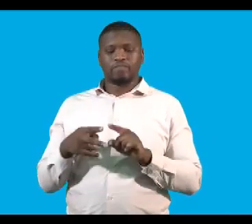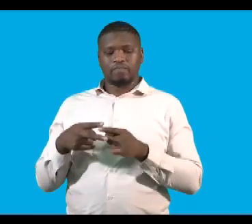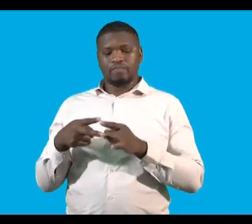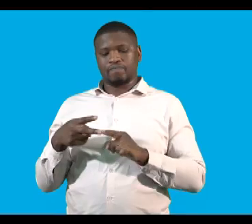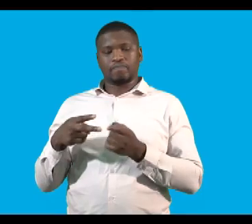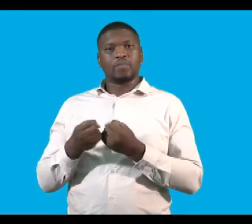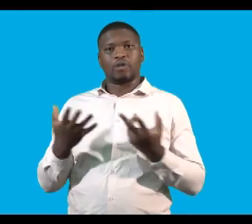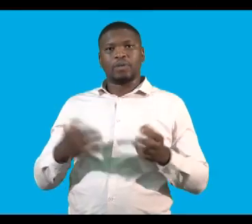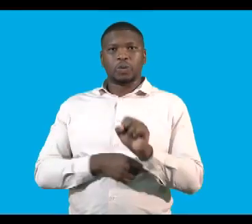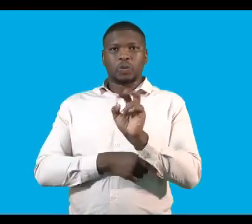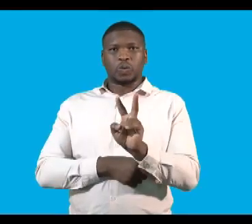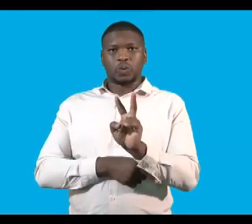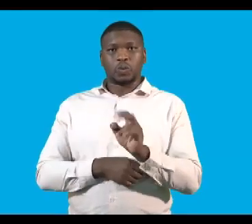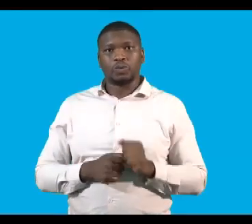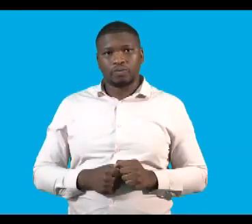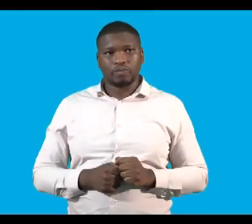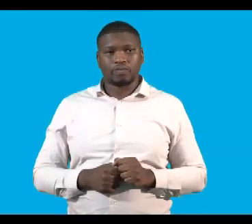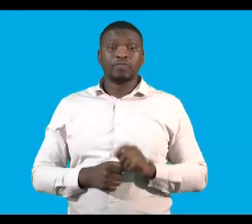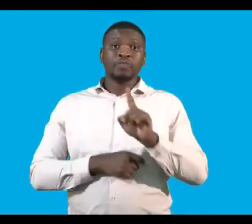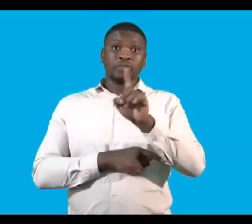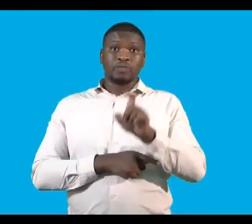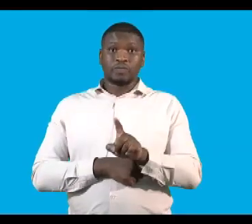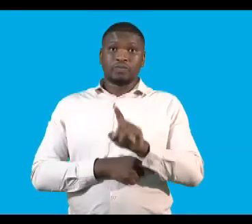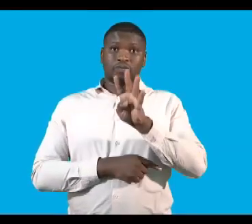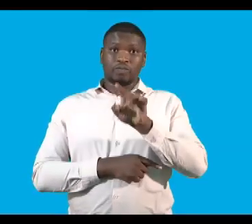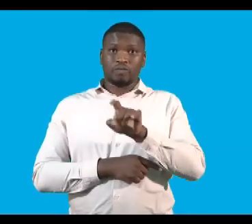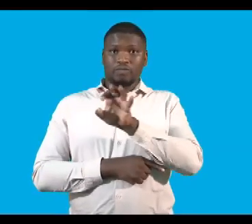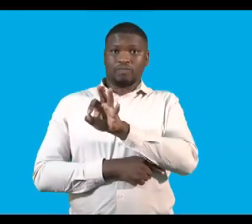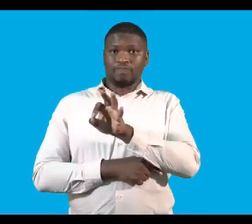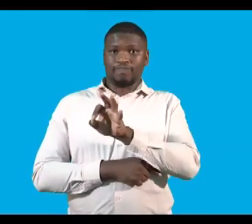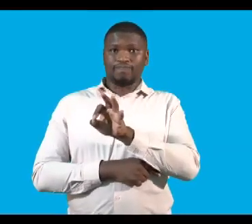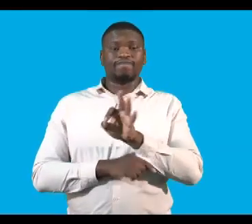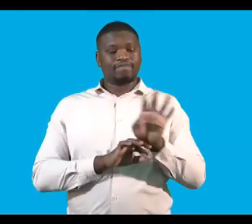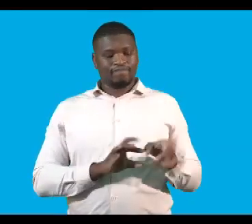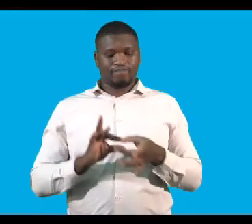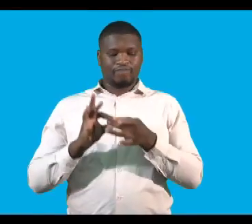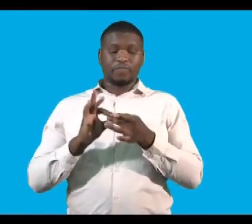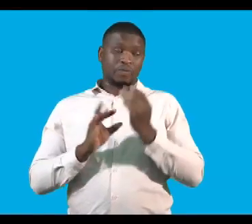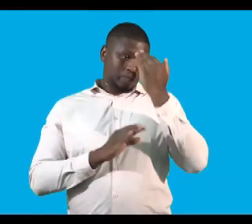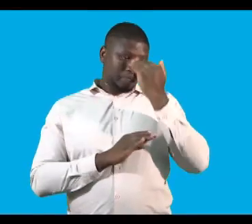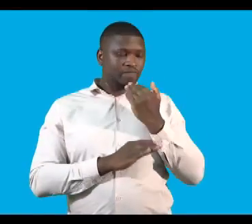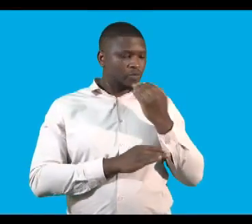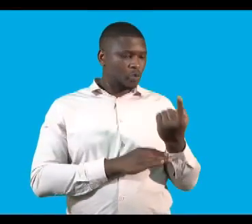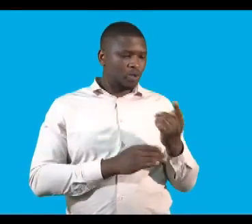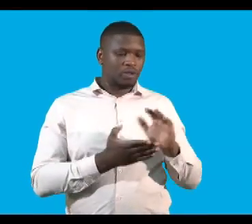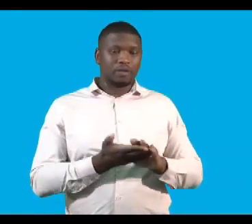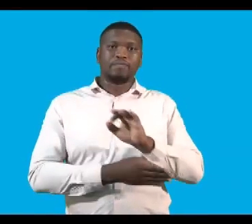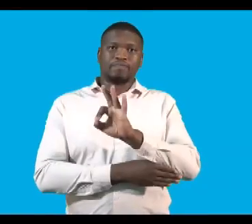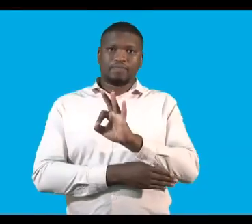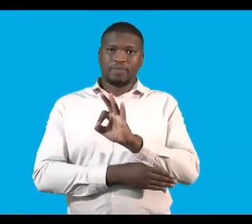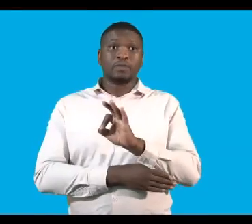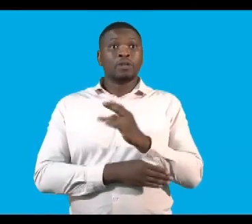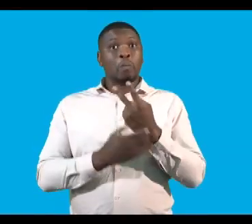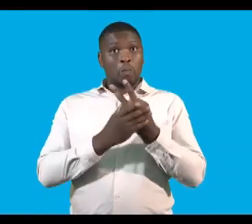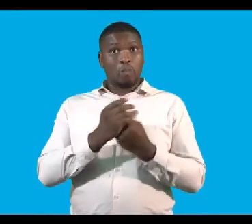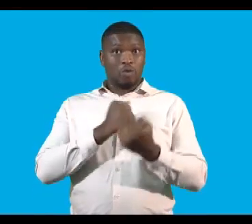marks. Question 4.3 says refer to frames 1 and 3. So go to both of